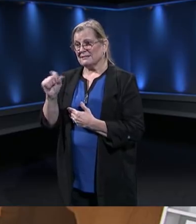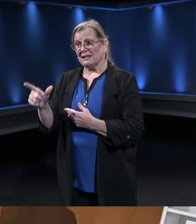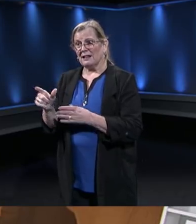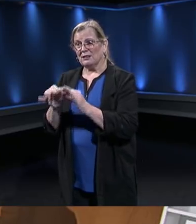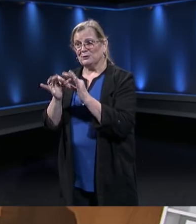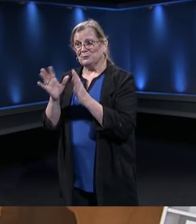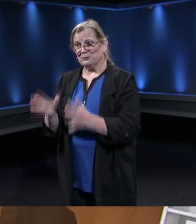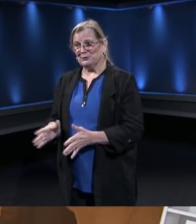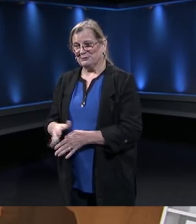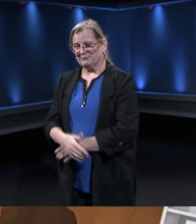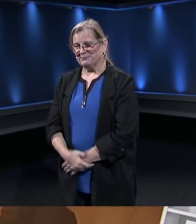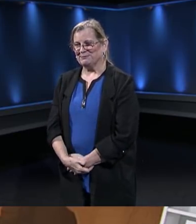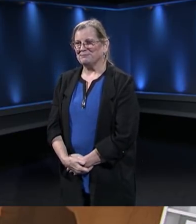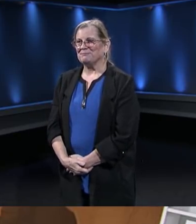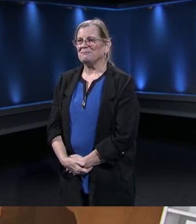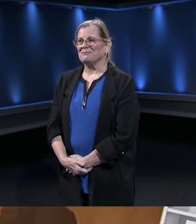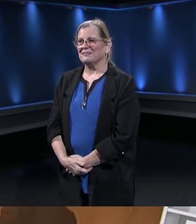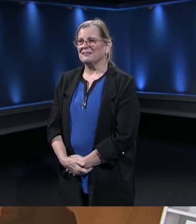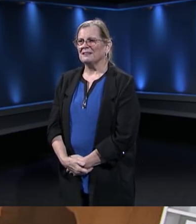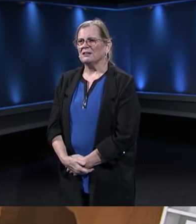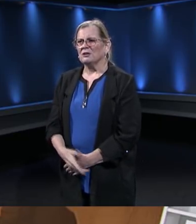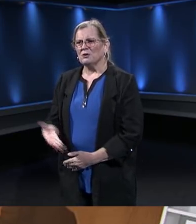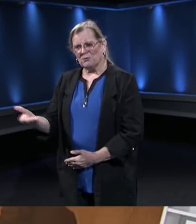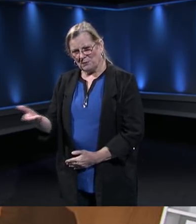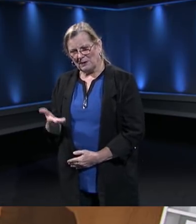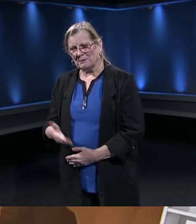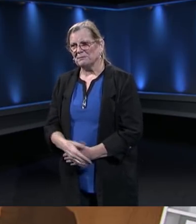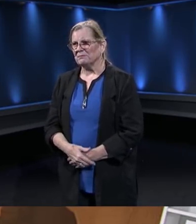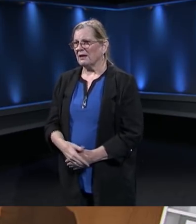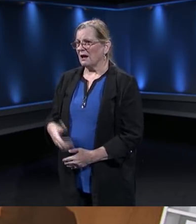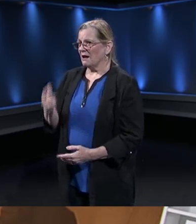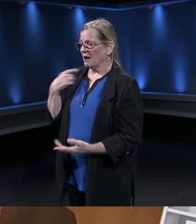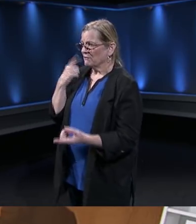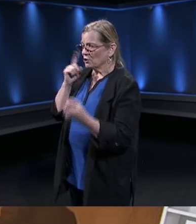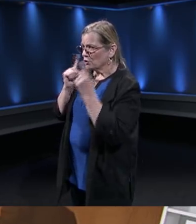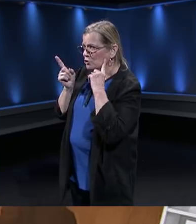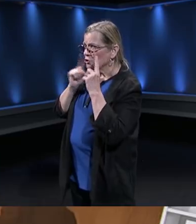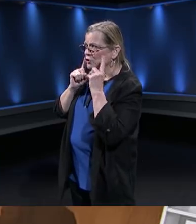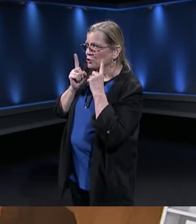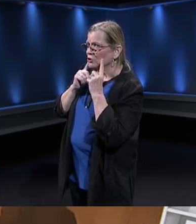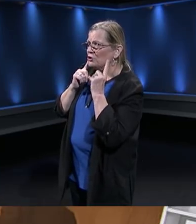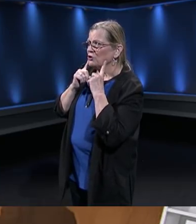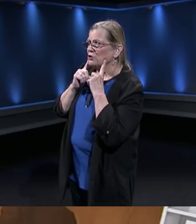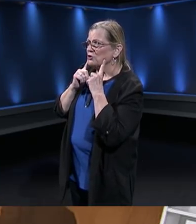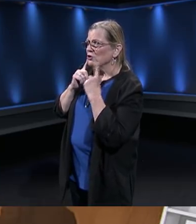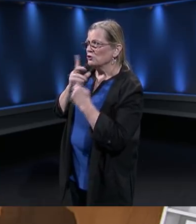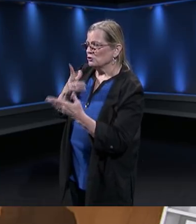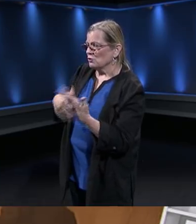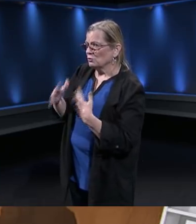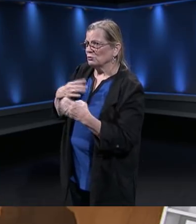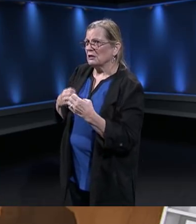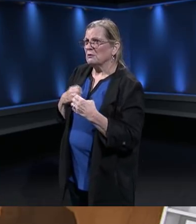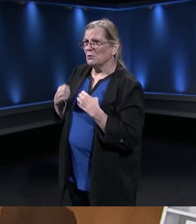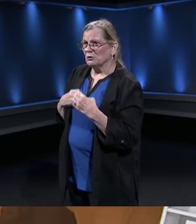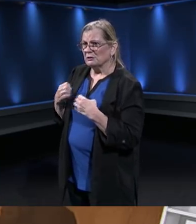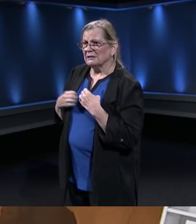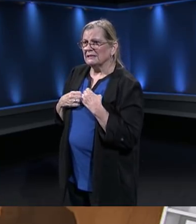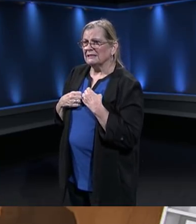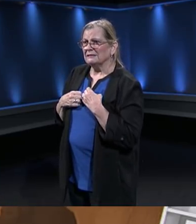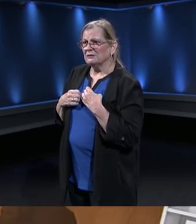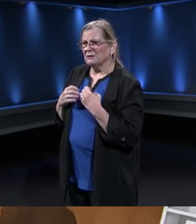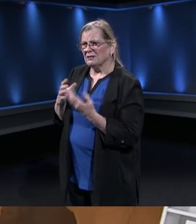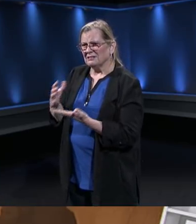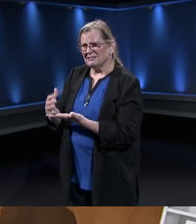welcome. I have heard that the social emotional curriculum is going to be second step. If you could